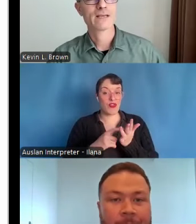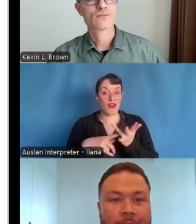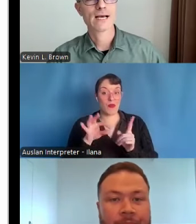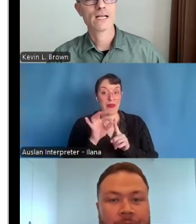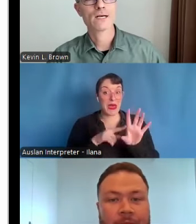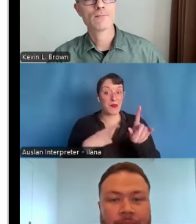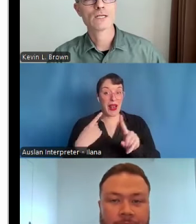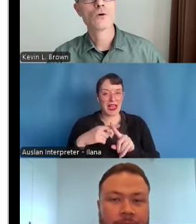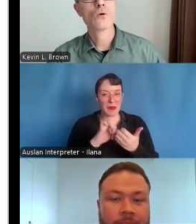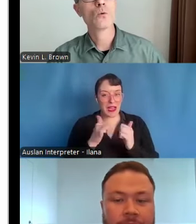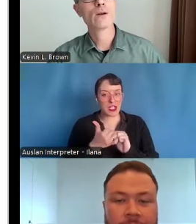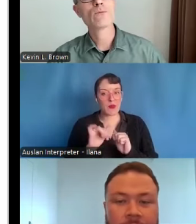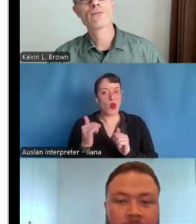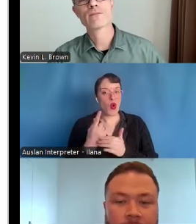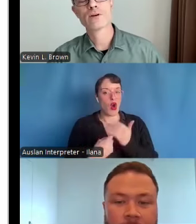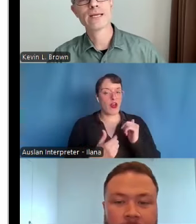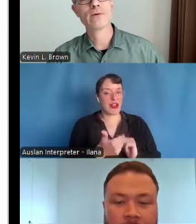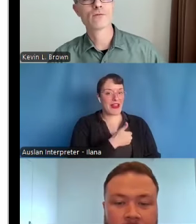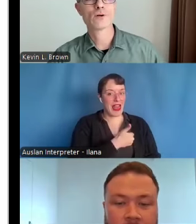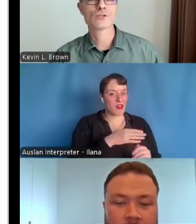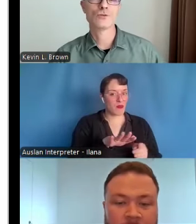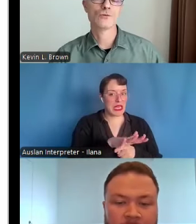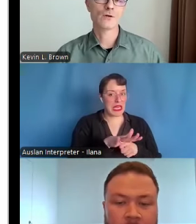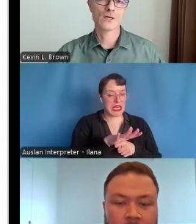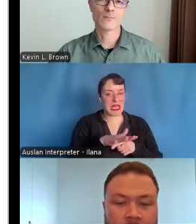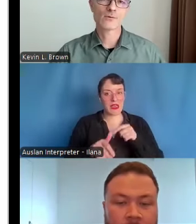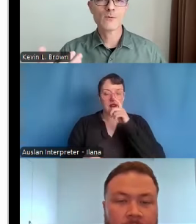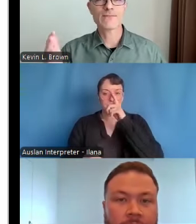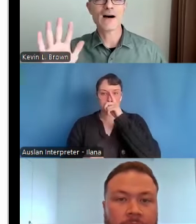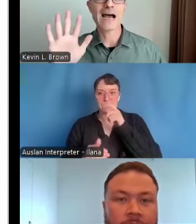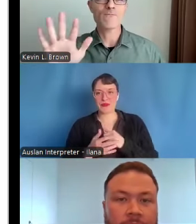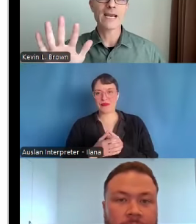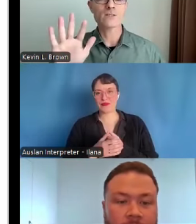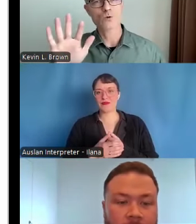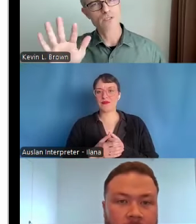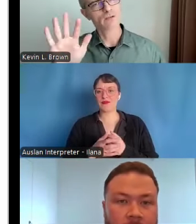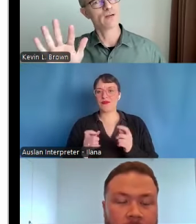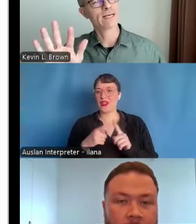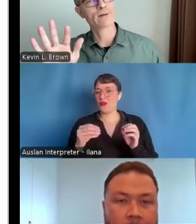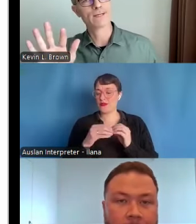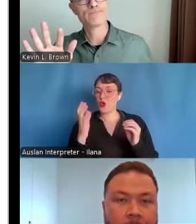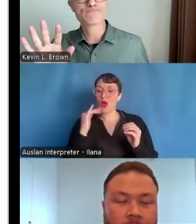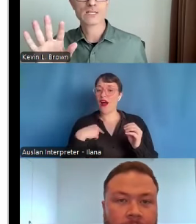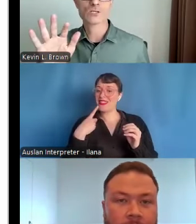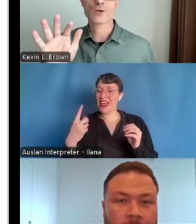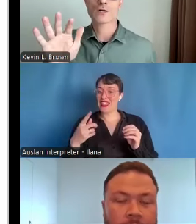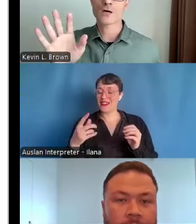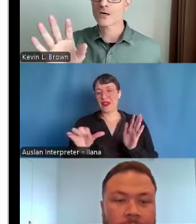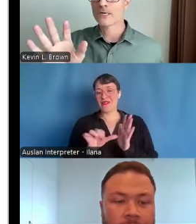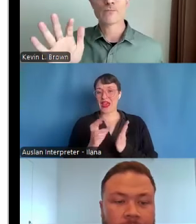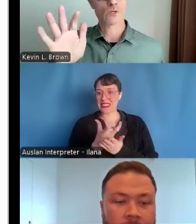Yeah, thanks for that. So when we refer to funding, we refer to probably five main sorts of funding. And